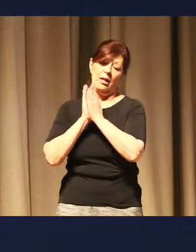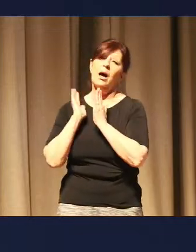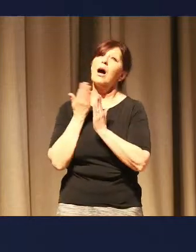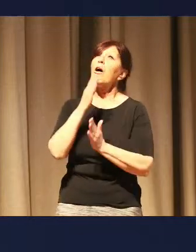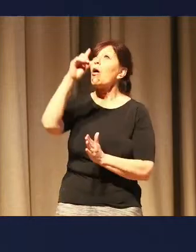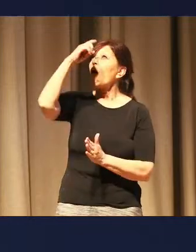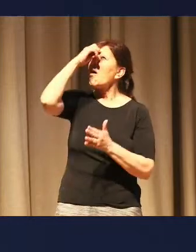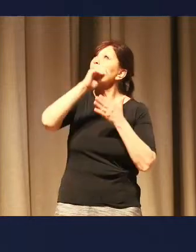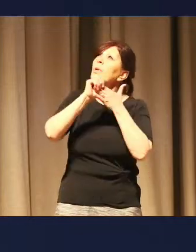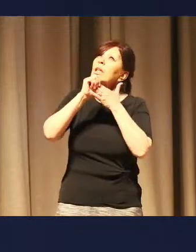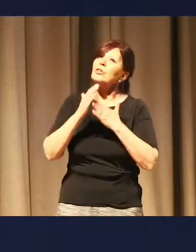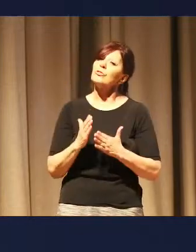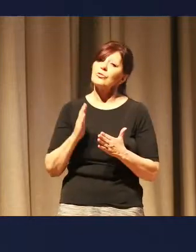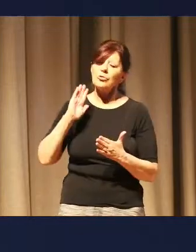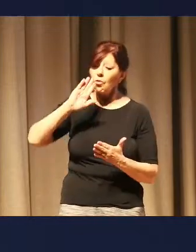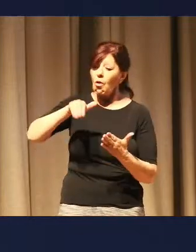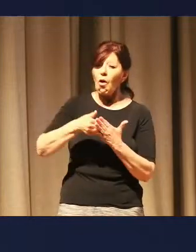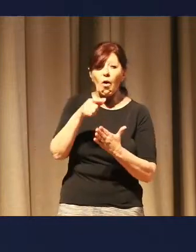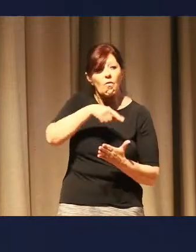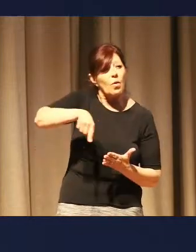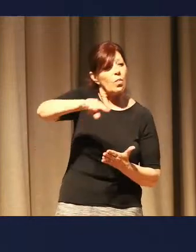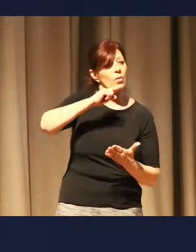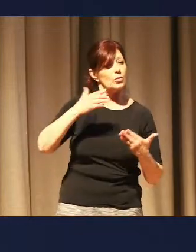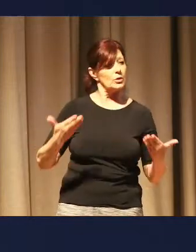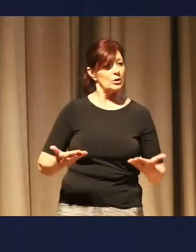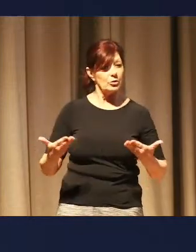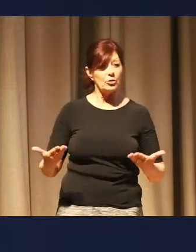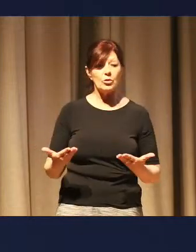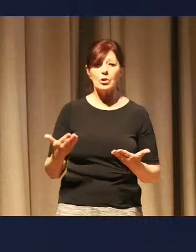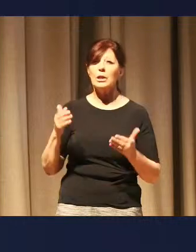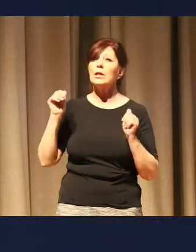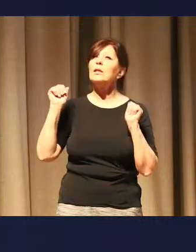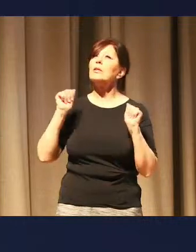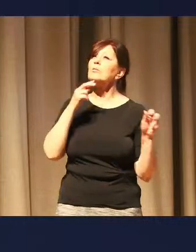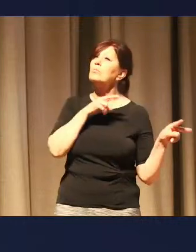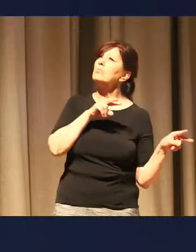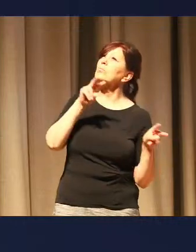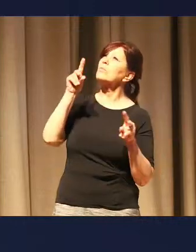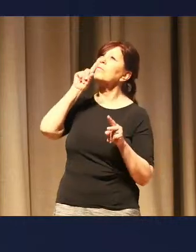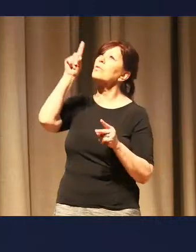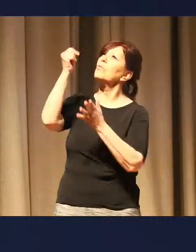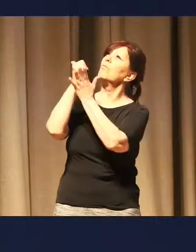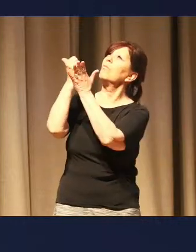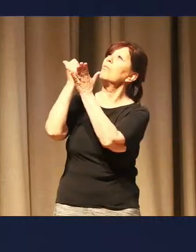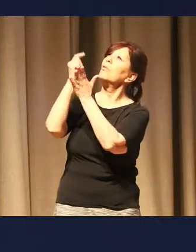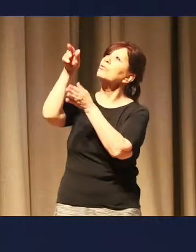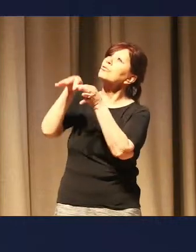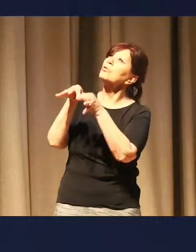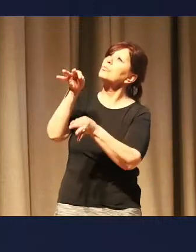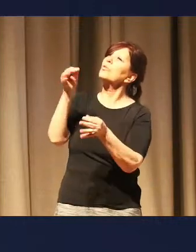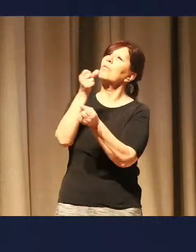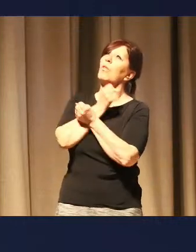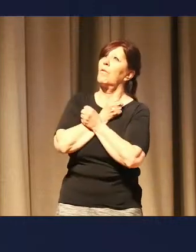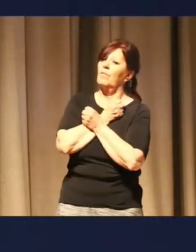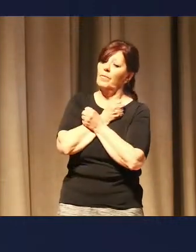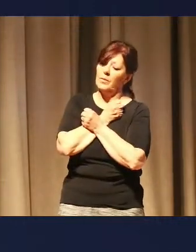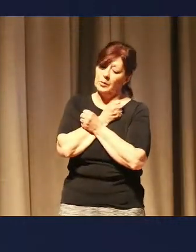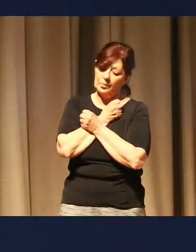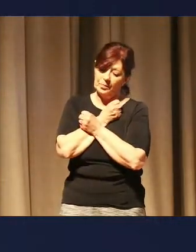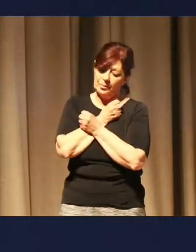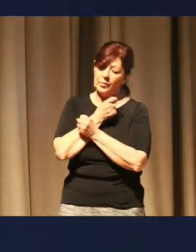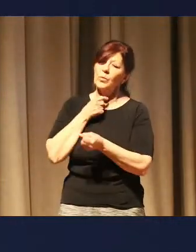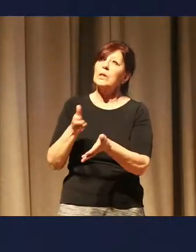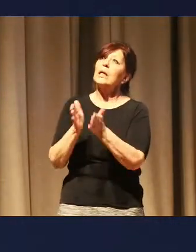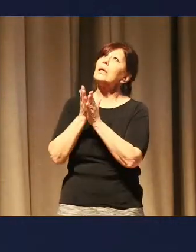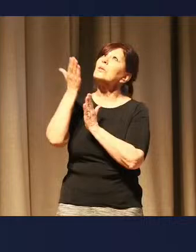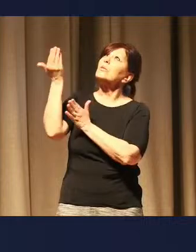government leaders and all of those in this room may turn to your guidance and your spirit of love. We